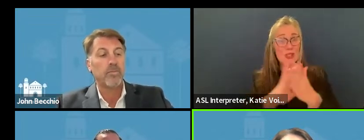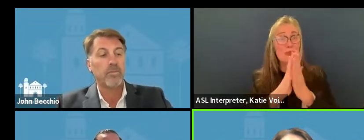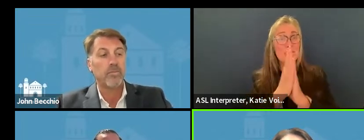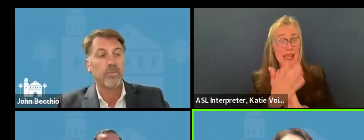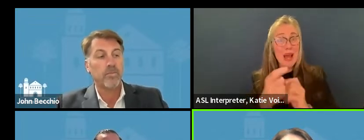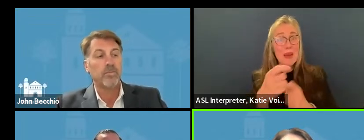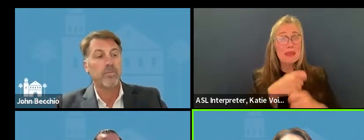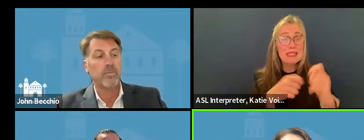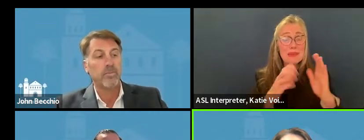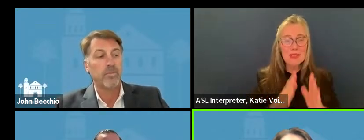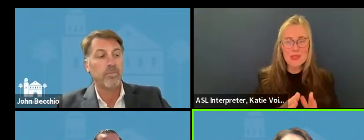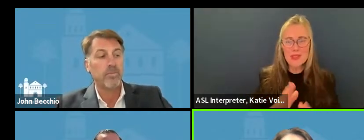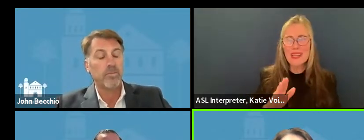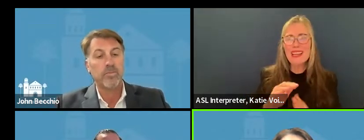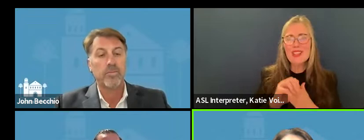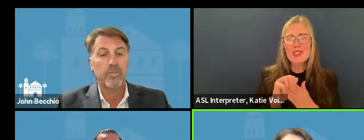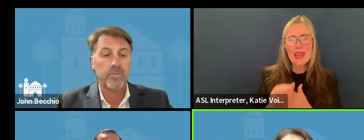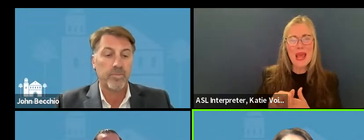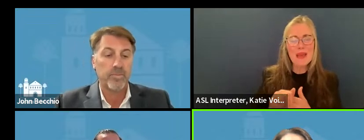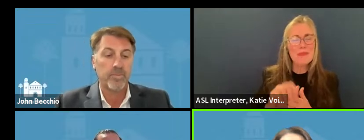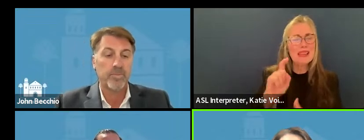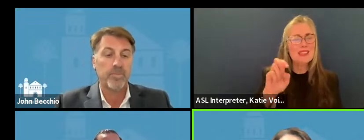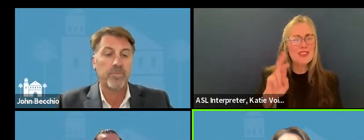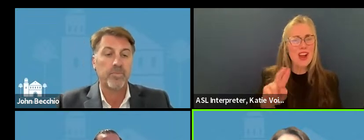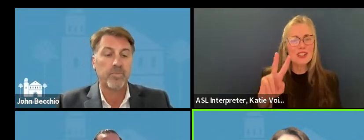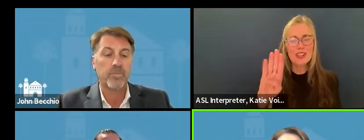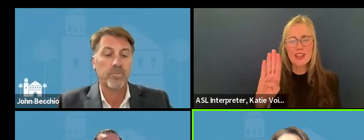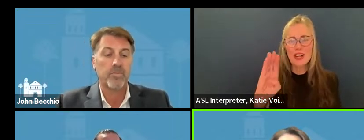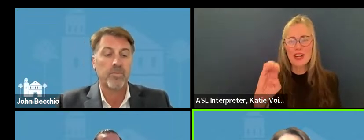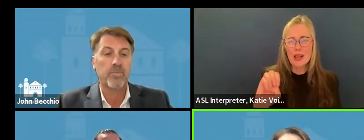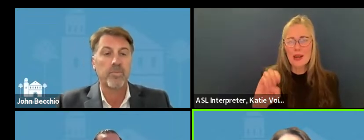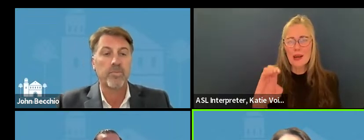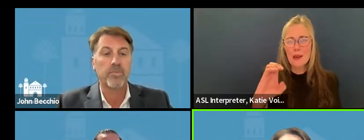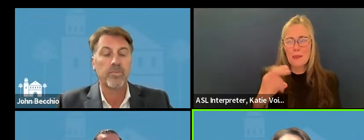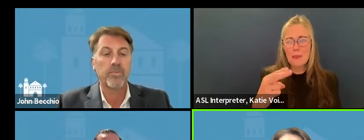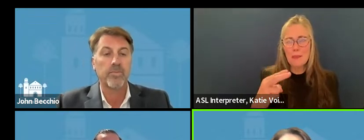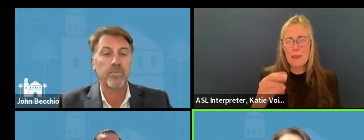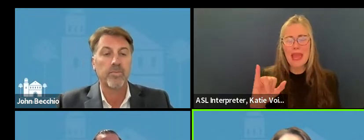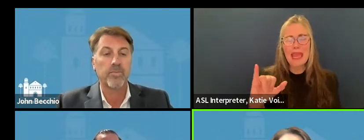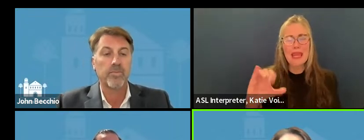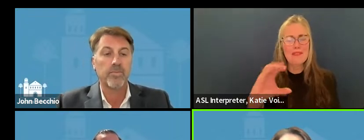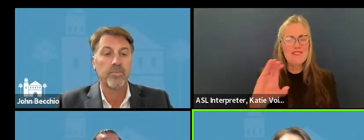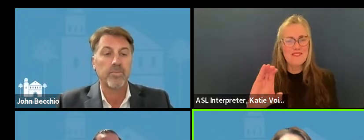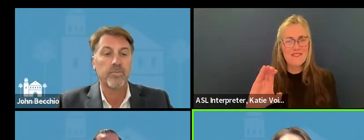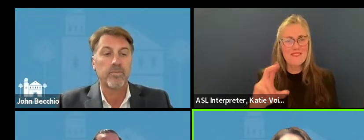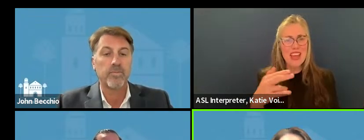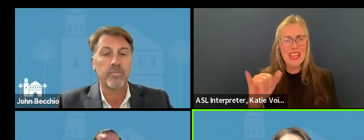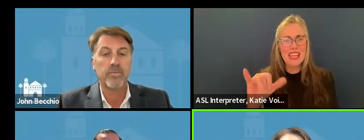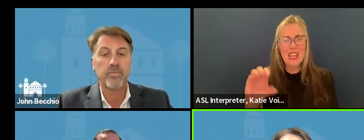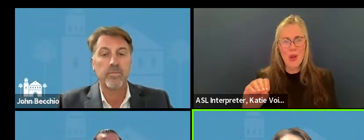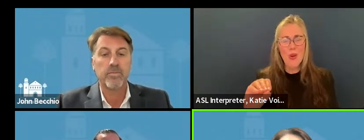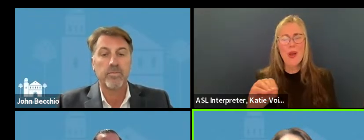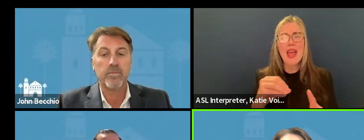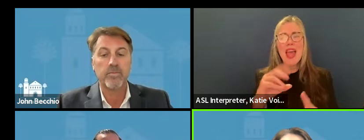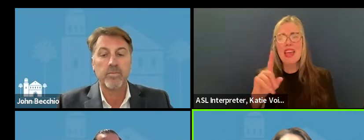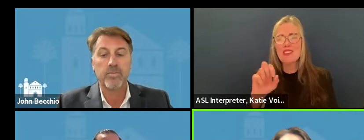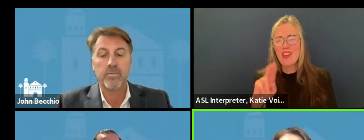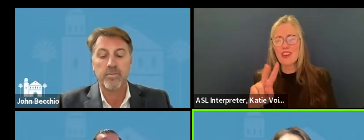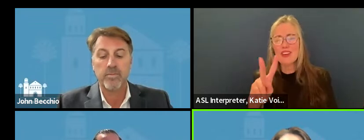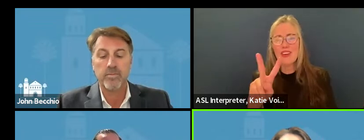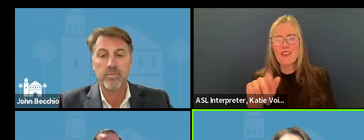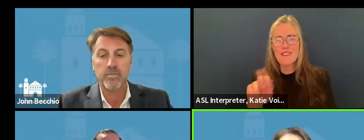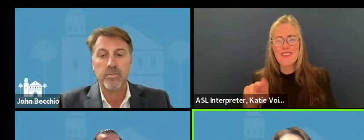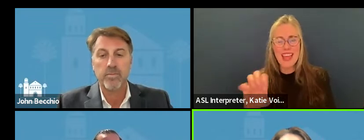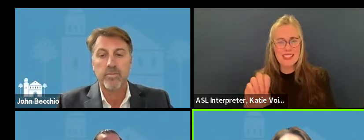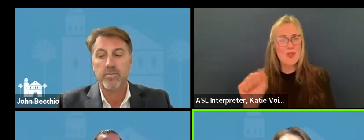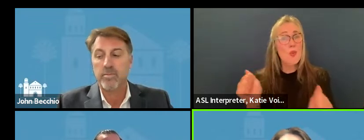team led by Dr. Vecchio and Mr. Vance, and in partnership with UCSB. So we have created a new pathway for